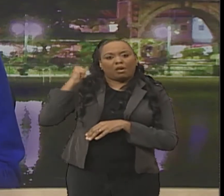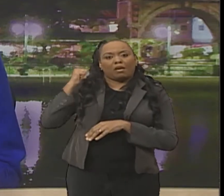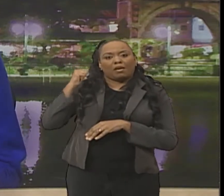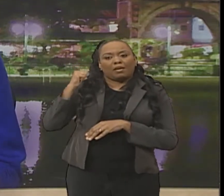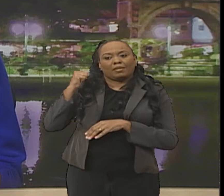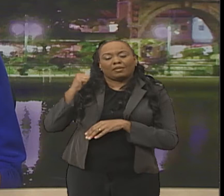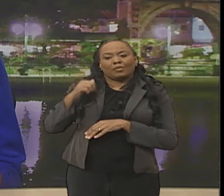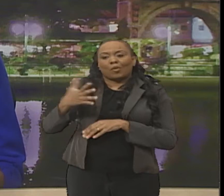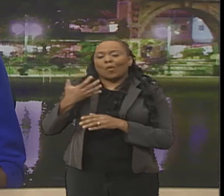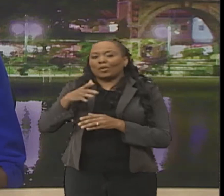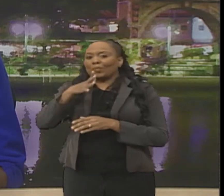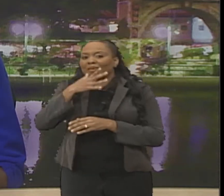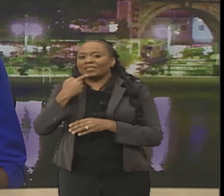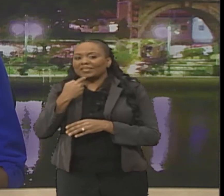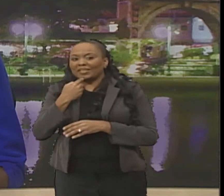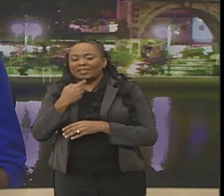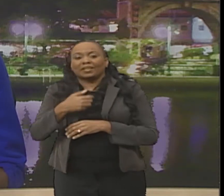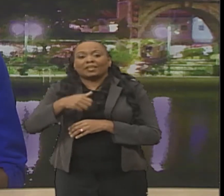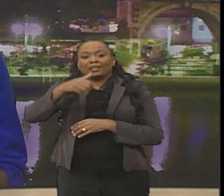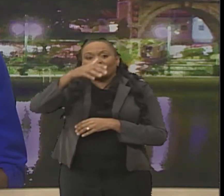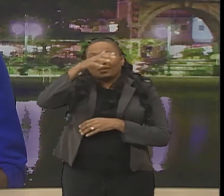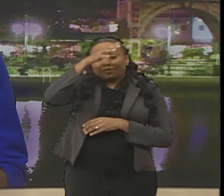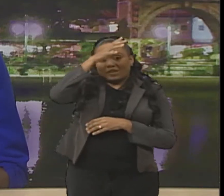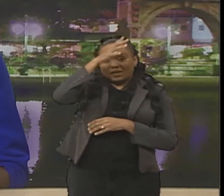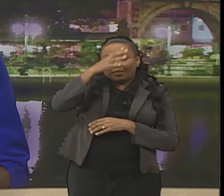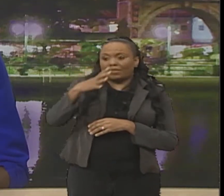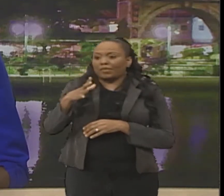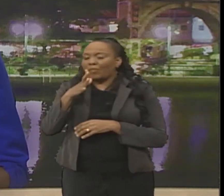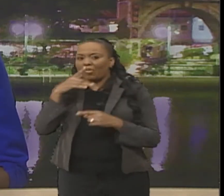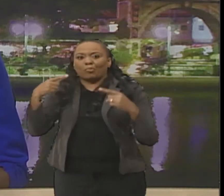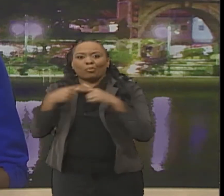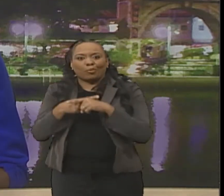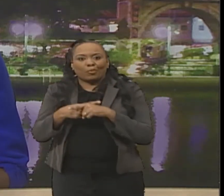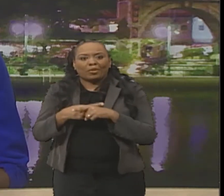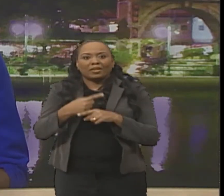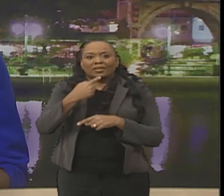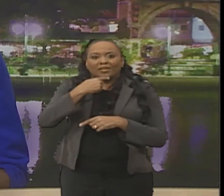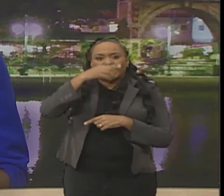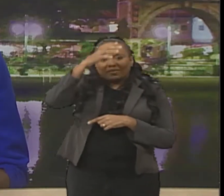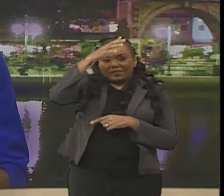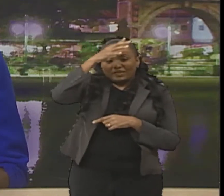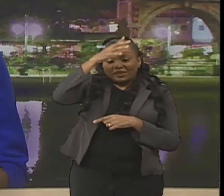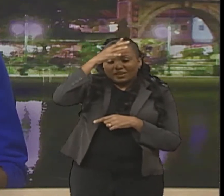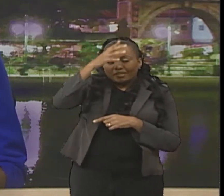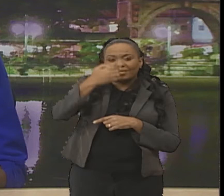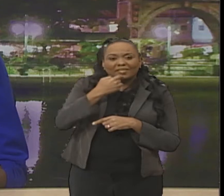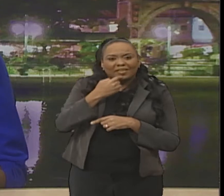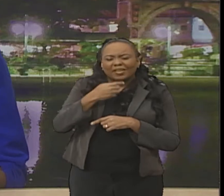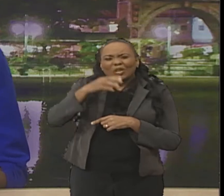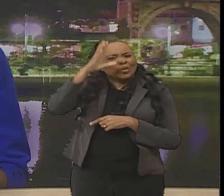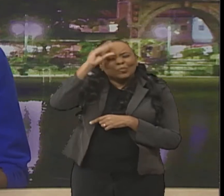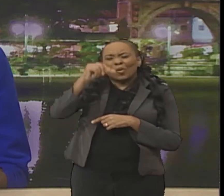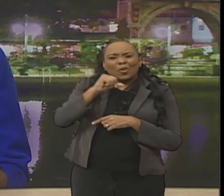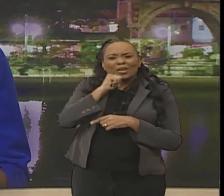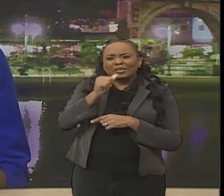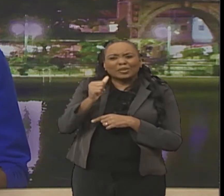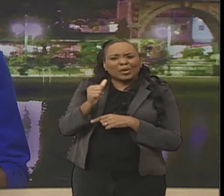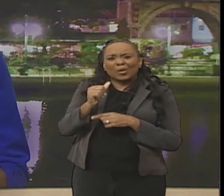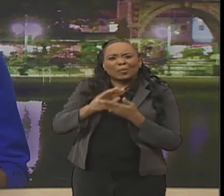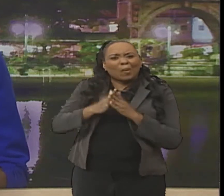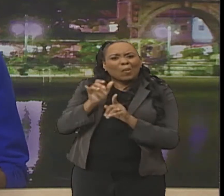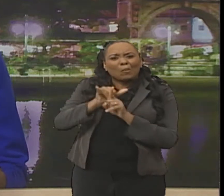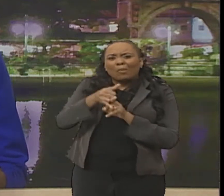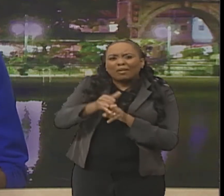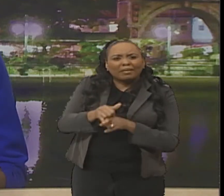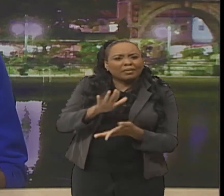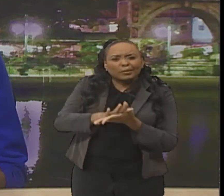Jones, the man who separated from the mother 12 years ago says the claims of bullying are fabricated. In fact, he said they follow a